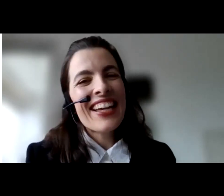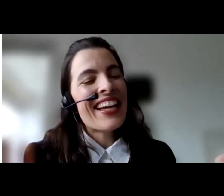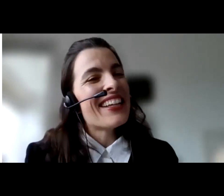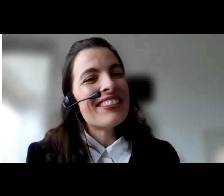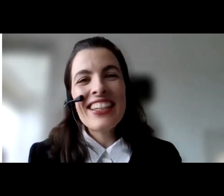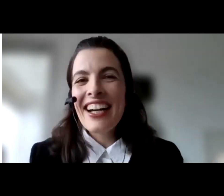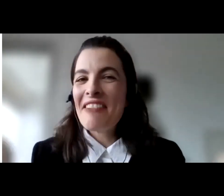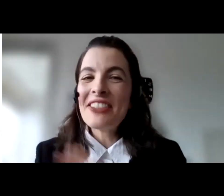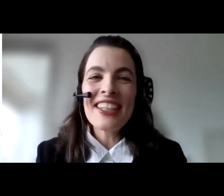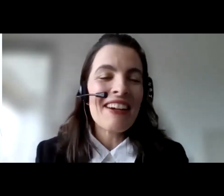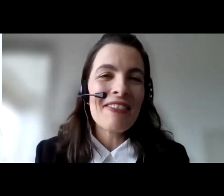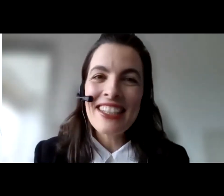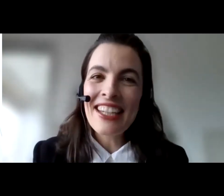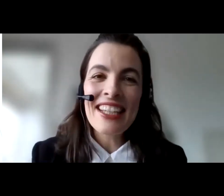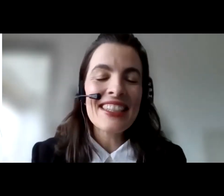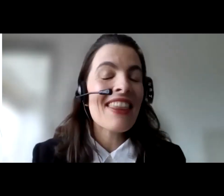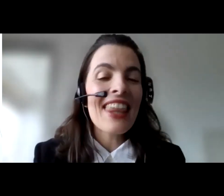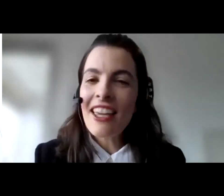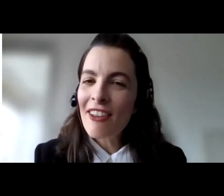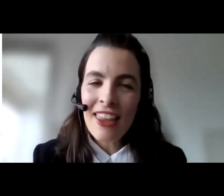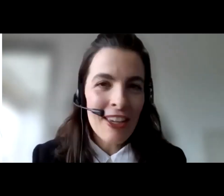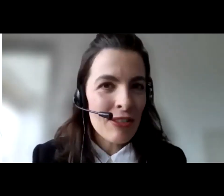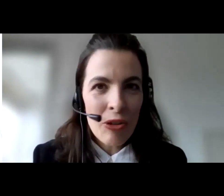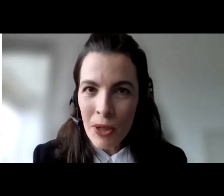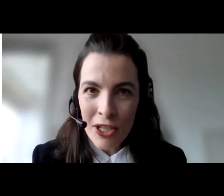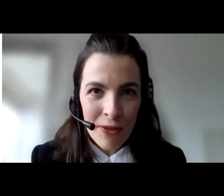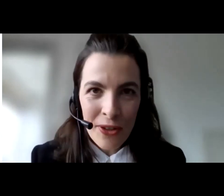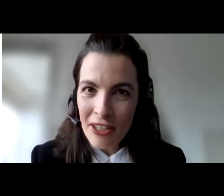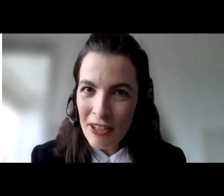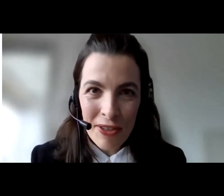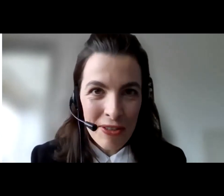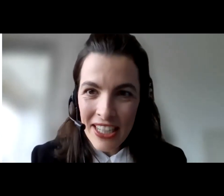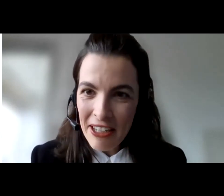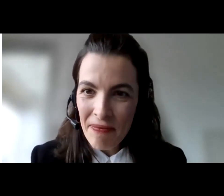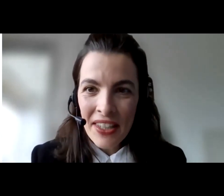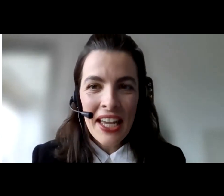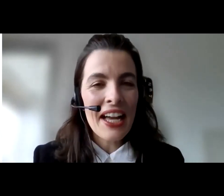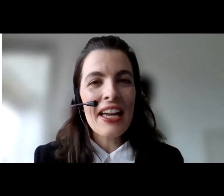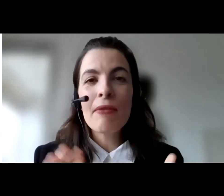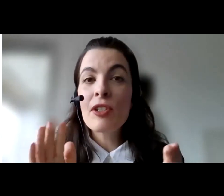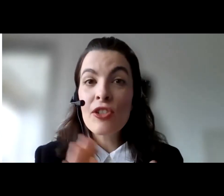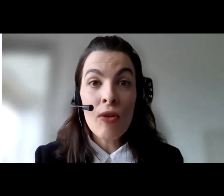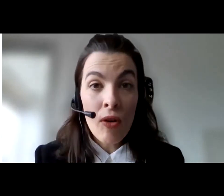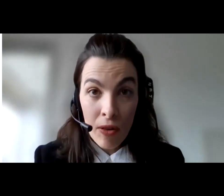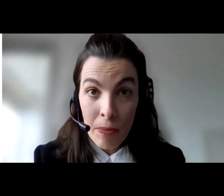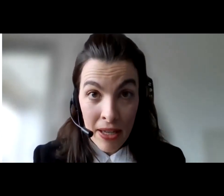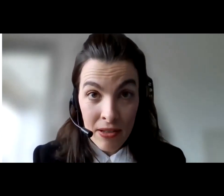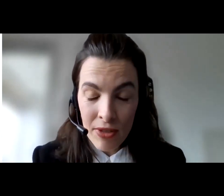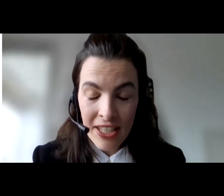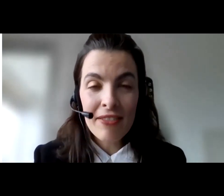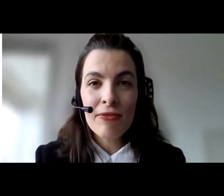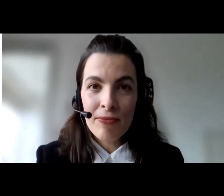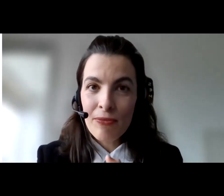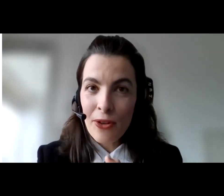And yeah, Musa, what can I say? Thank you. Thank you so much for the interview today. I wish you all the